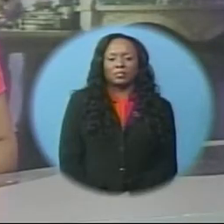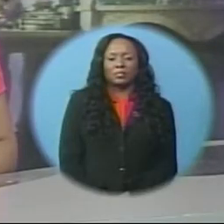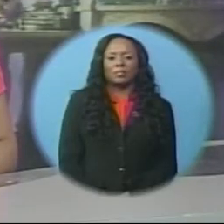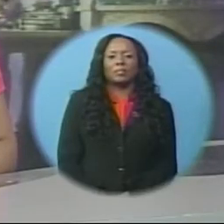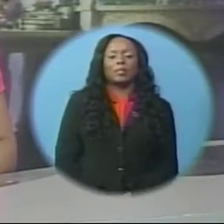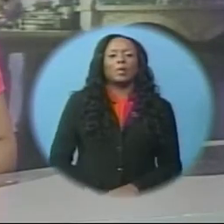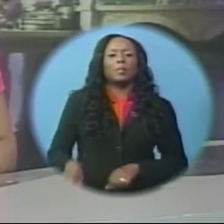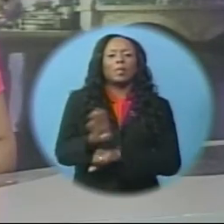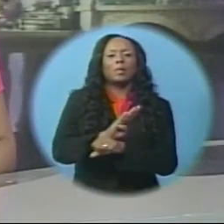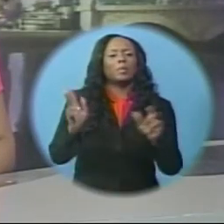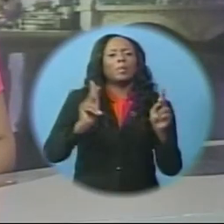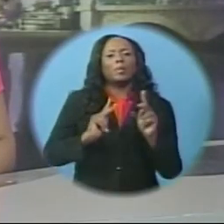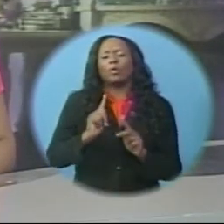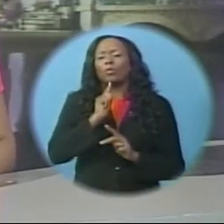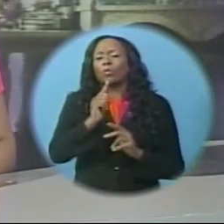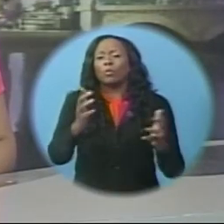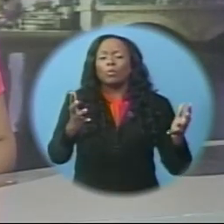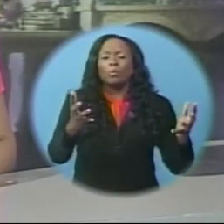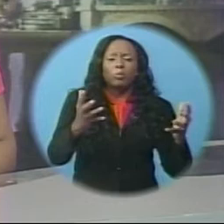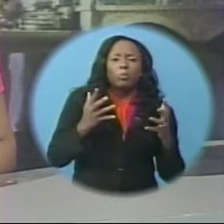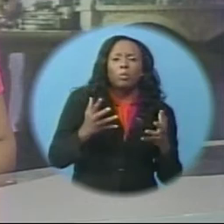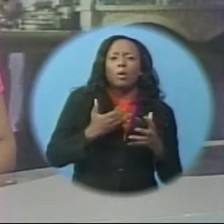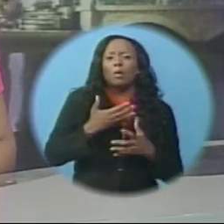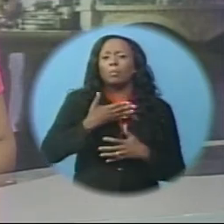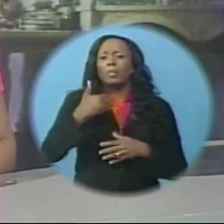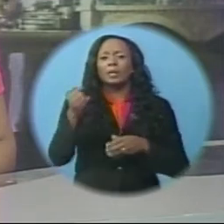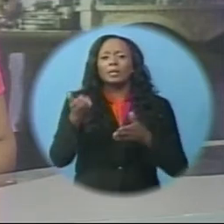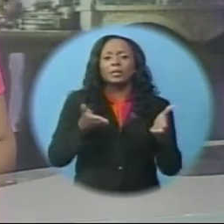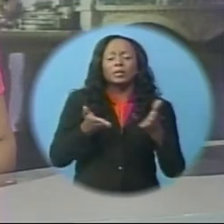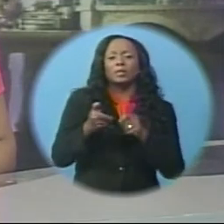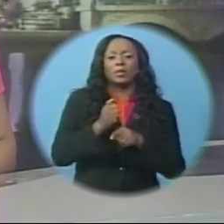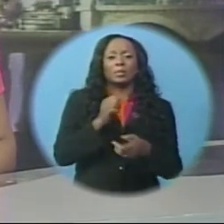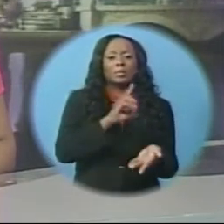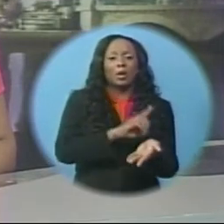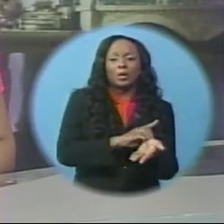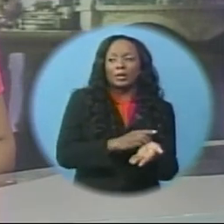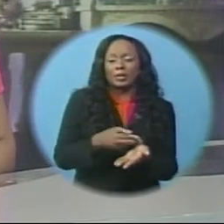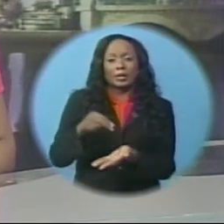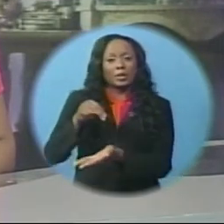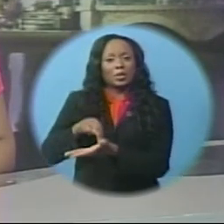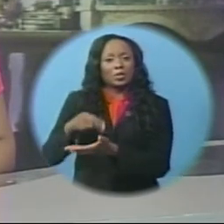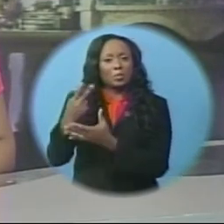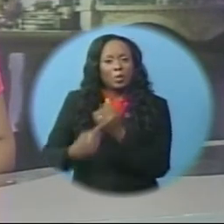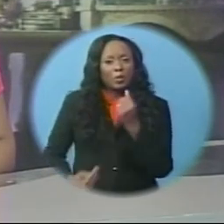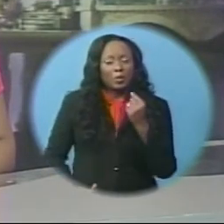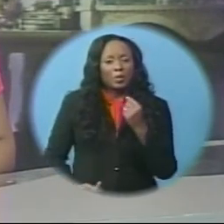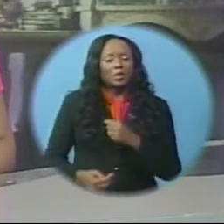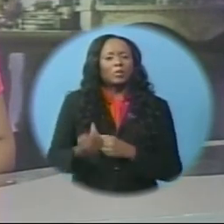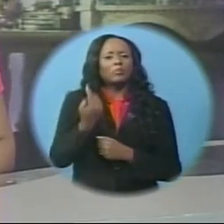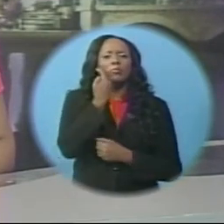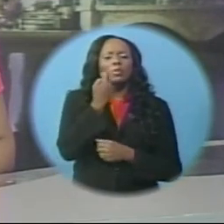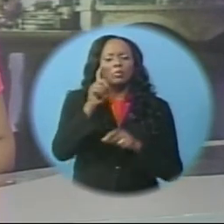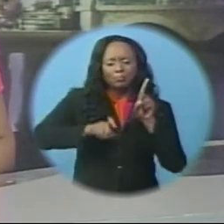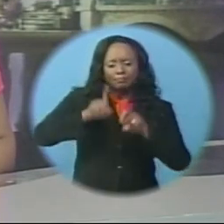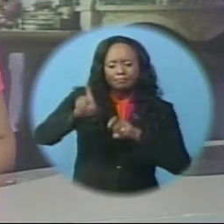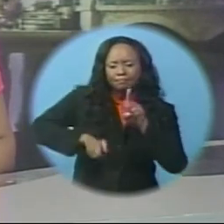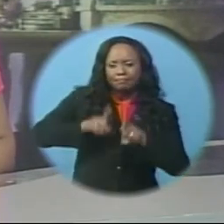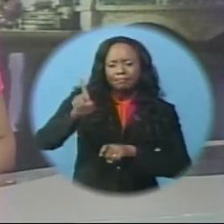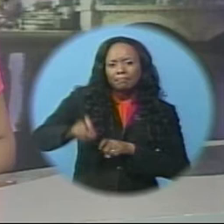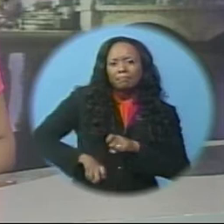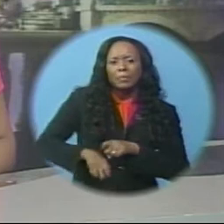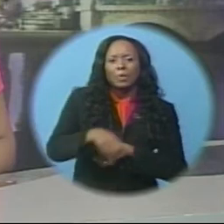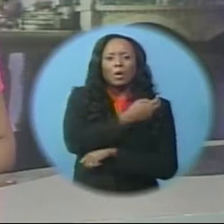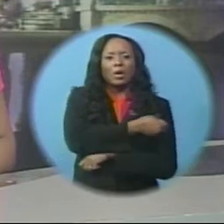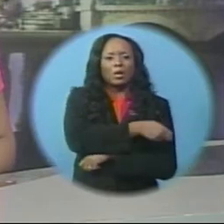The public is crying out for better services from doctors and nurses. This is according to a recent survey conducted by the Queen